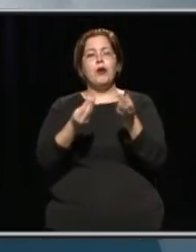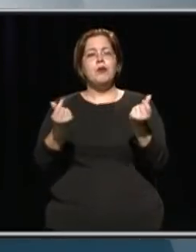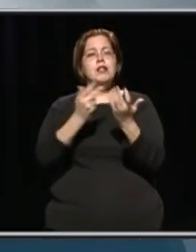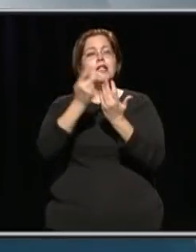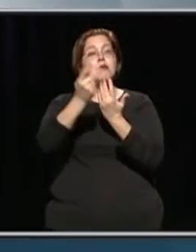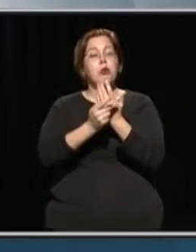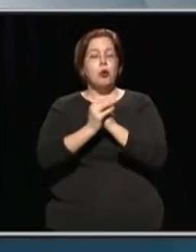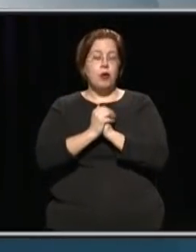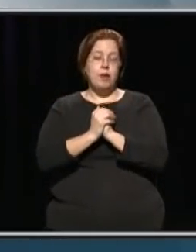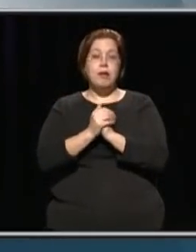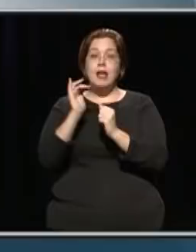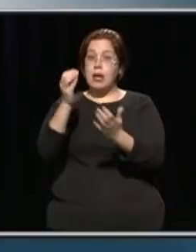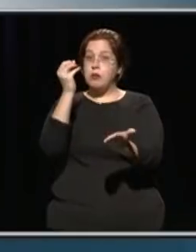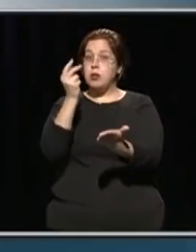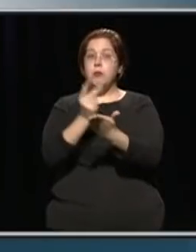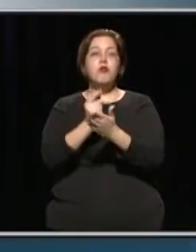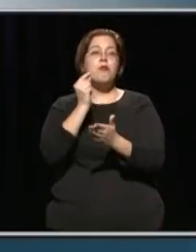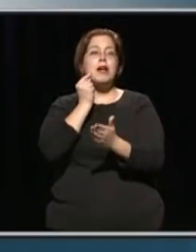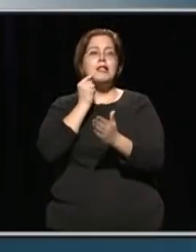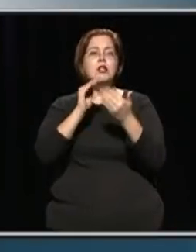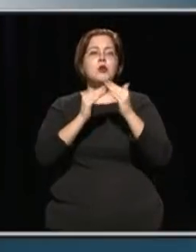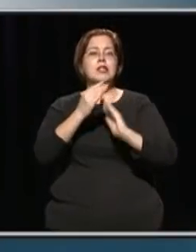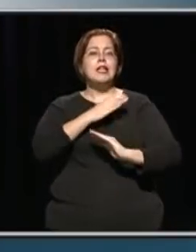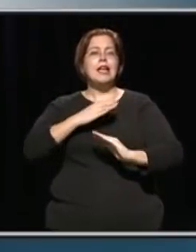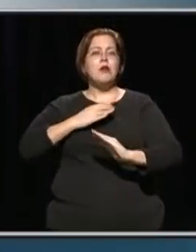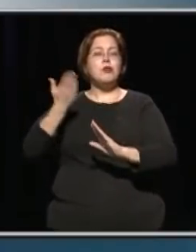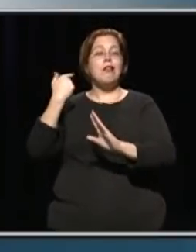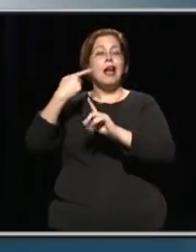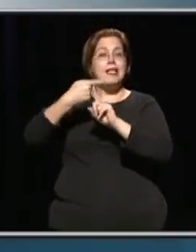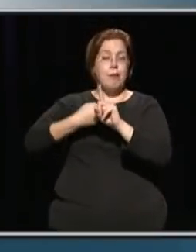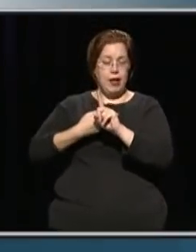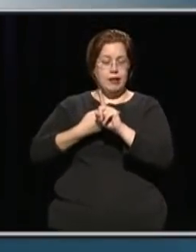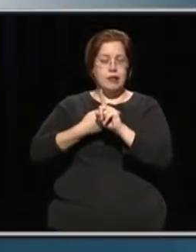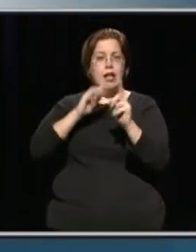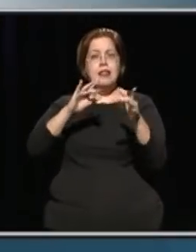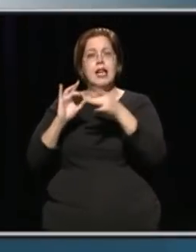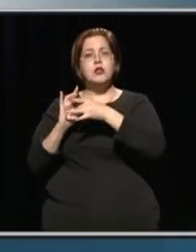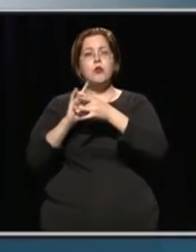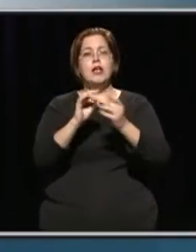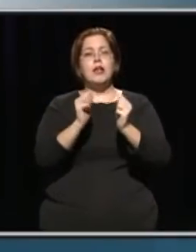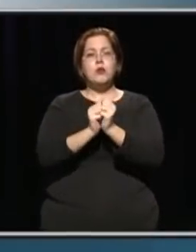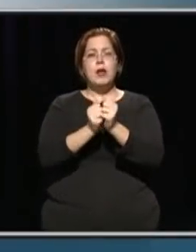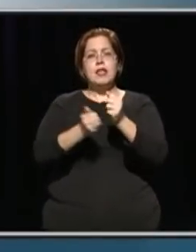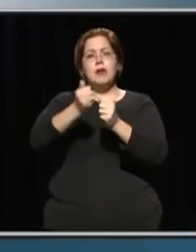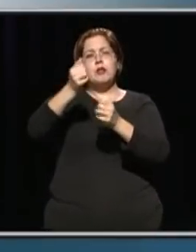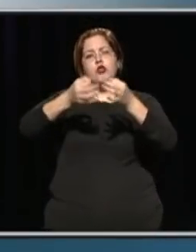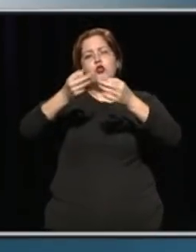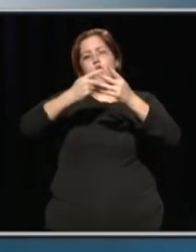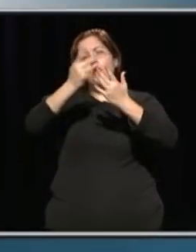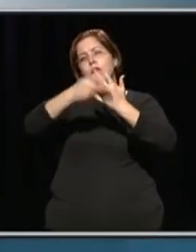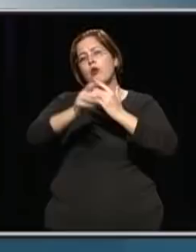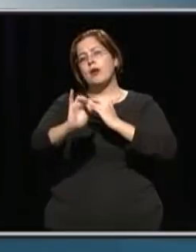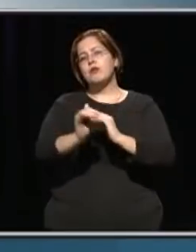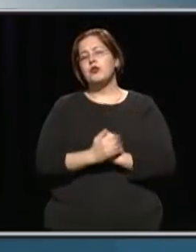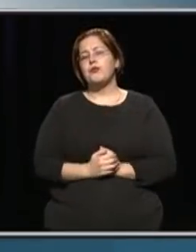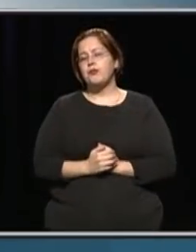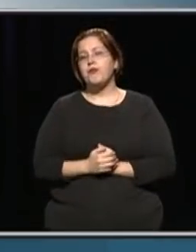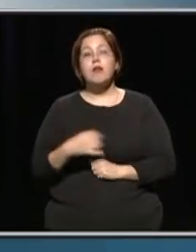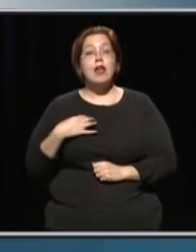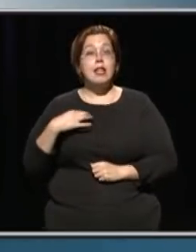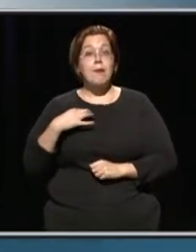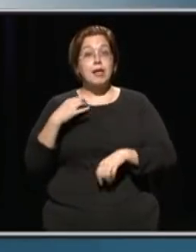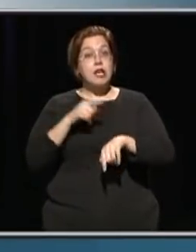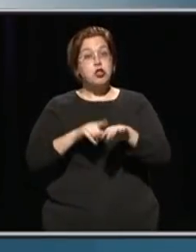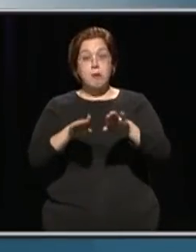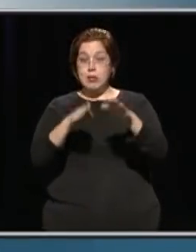and that was approved again by San Antonio City Council last month and corresponds with the Commissioner's Court program as well. The application period